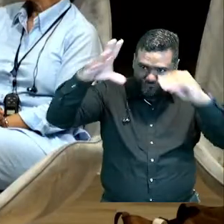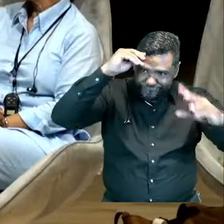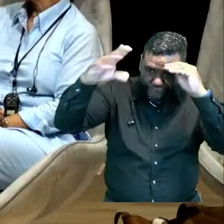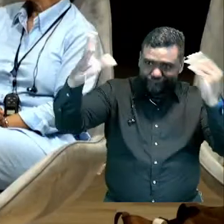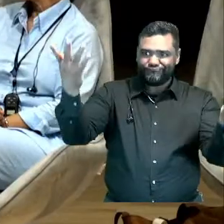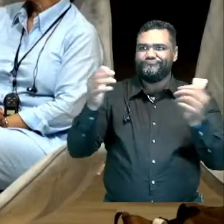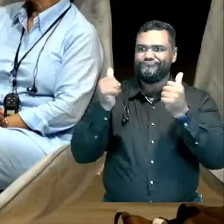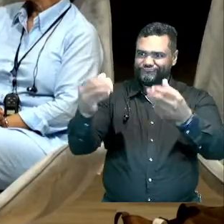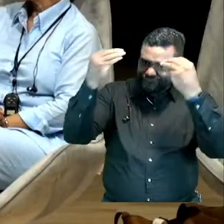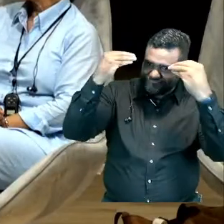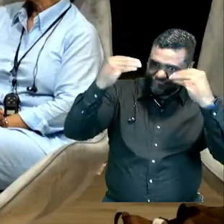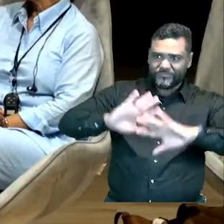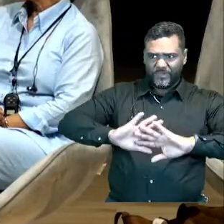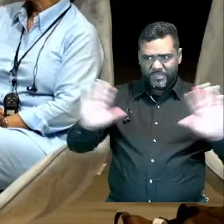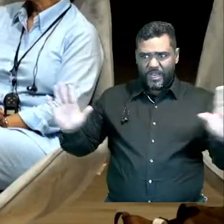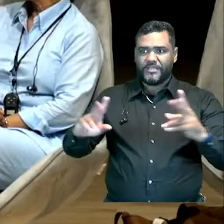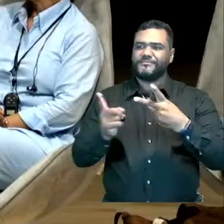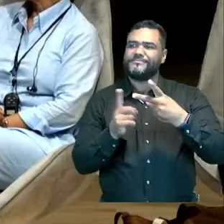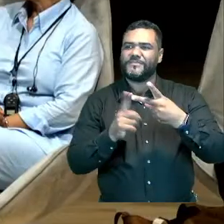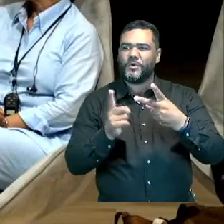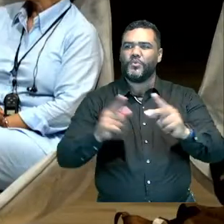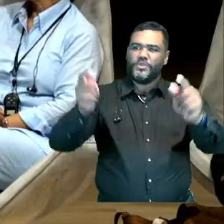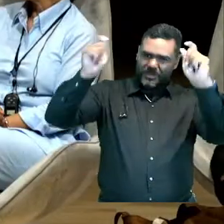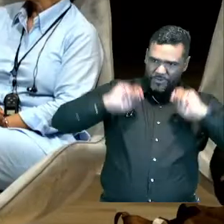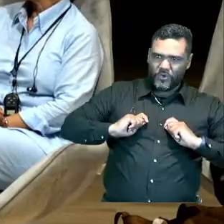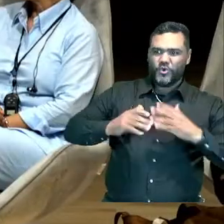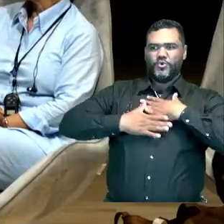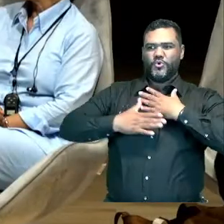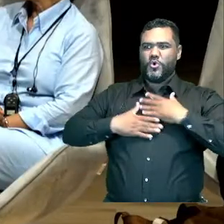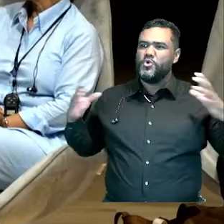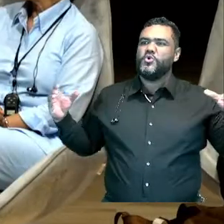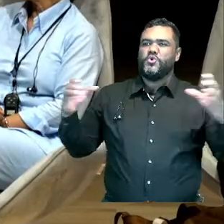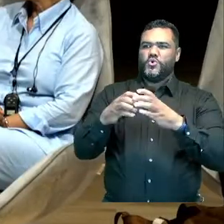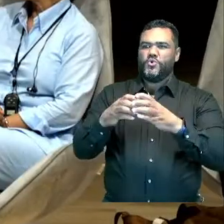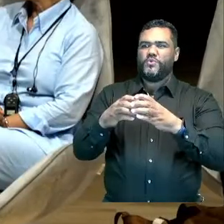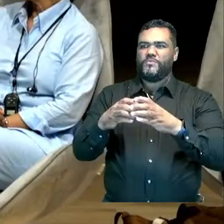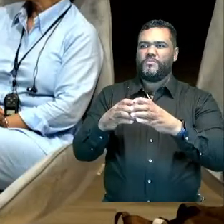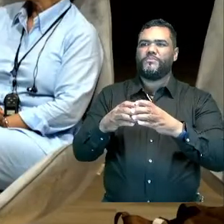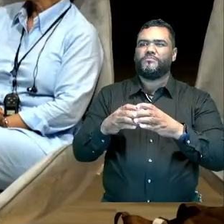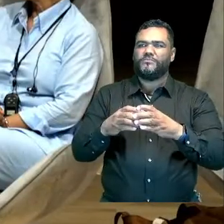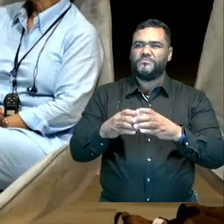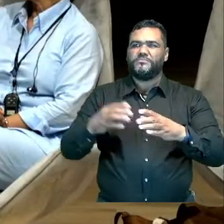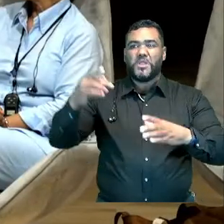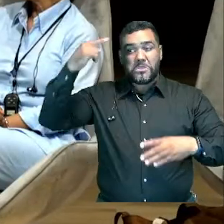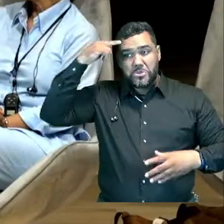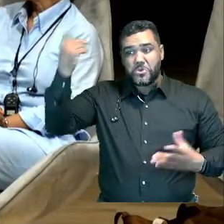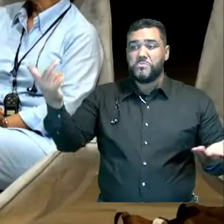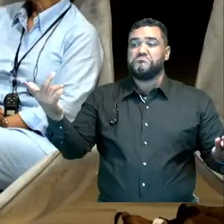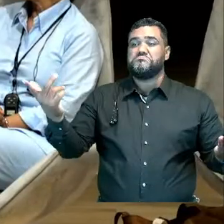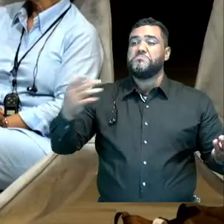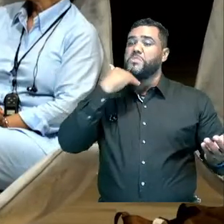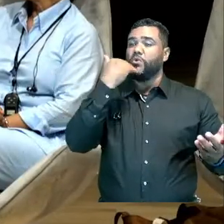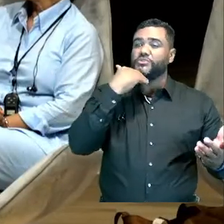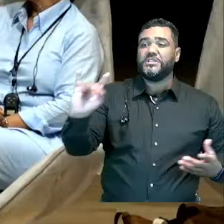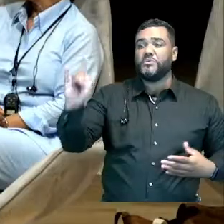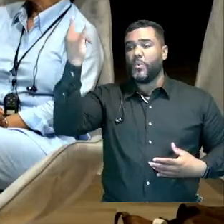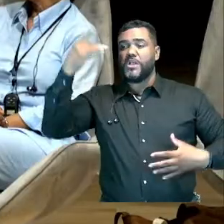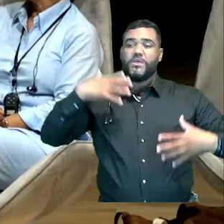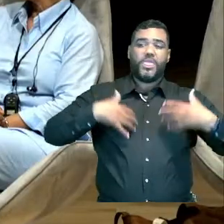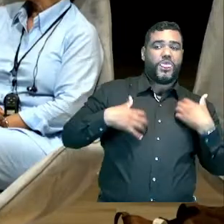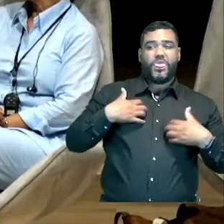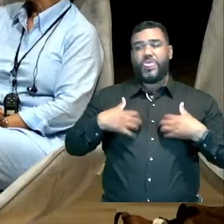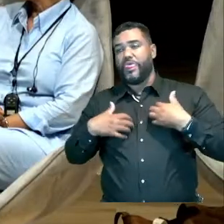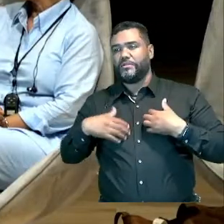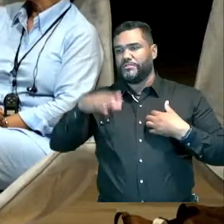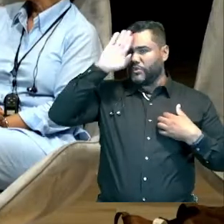being afraid, or even if there is fear, conquering that fear, and teaching, sharing,